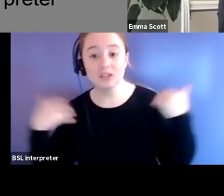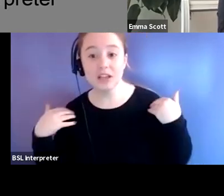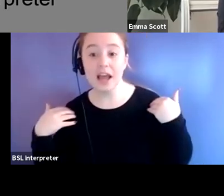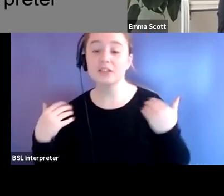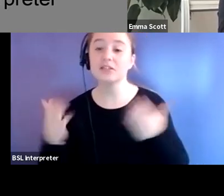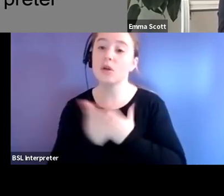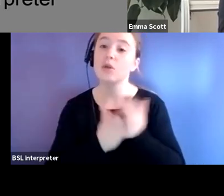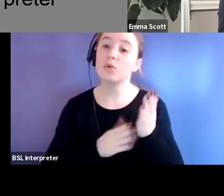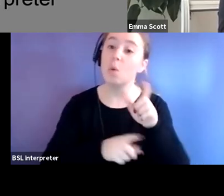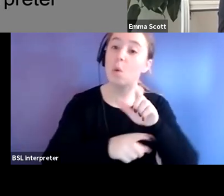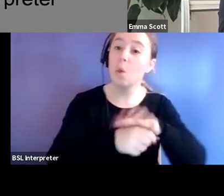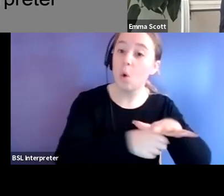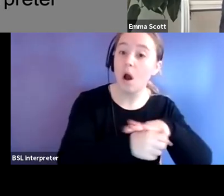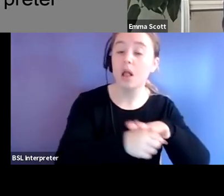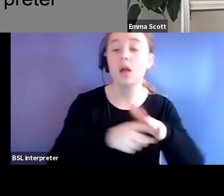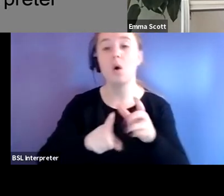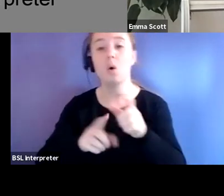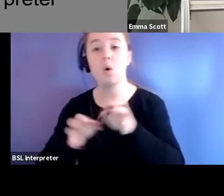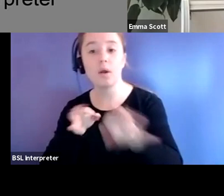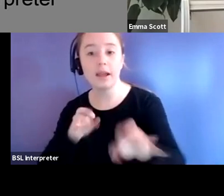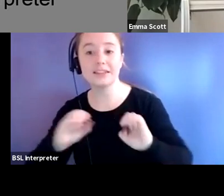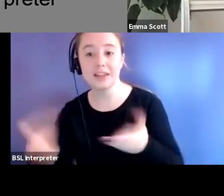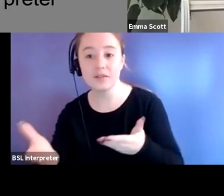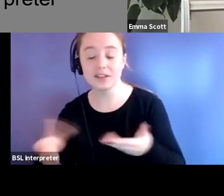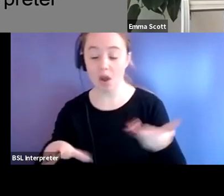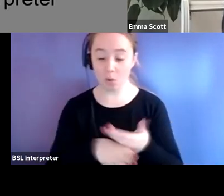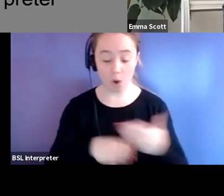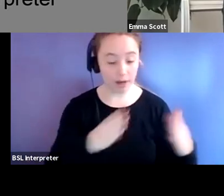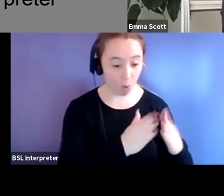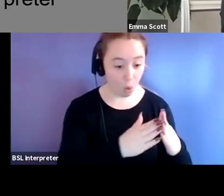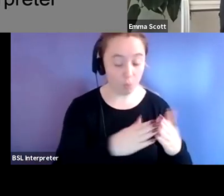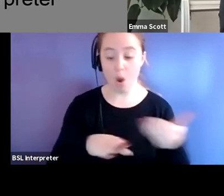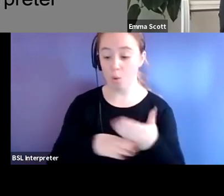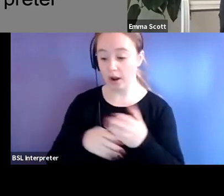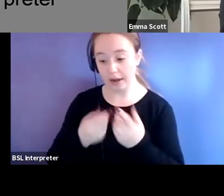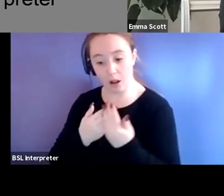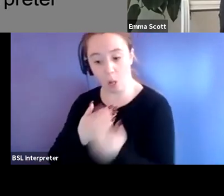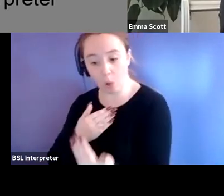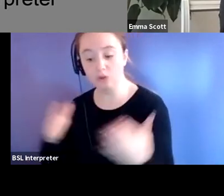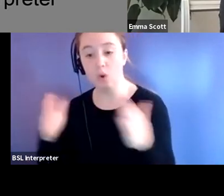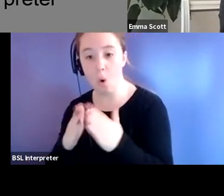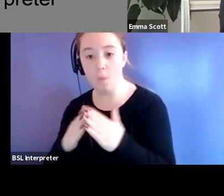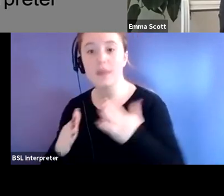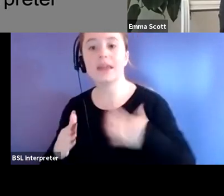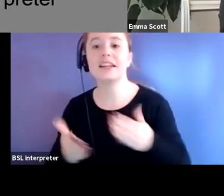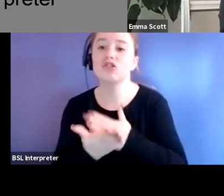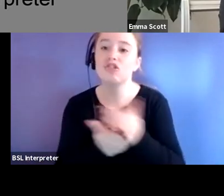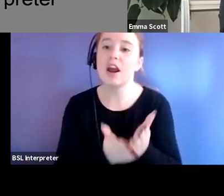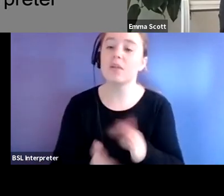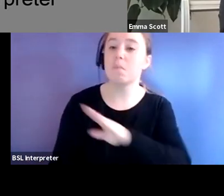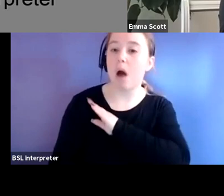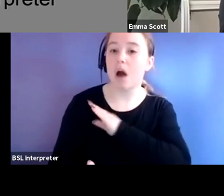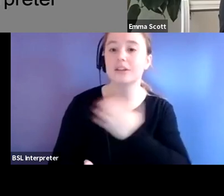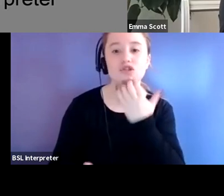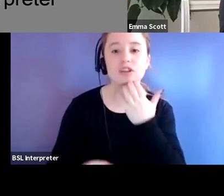services, working from home or closer to home, and access to shared green spaces. I think what it didn't say in programme